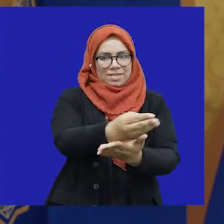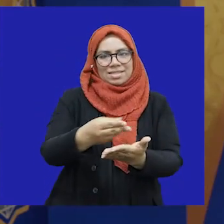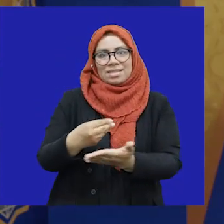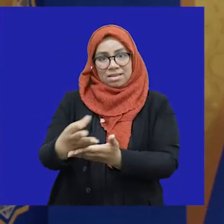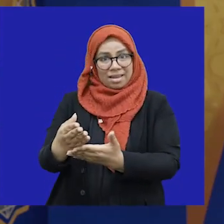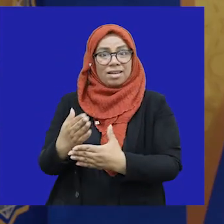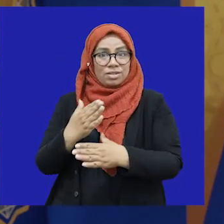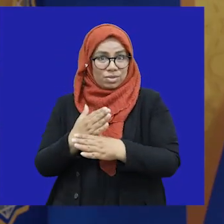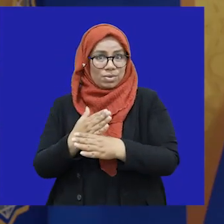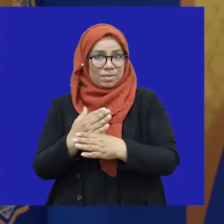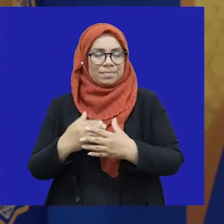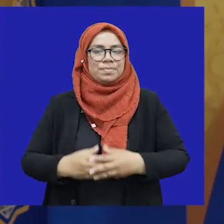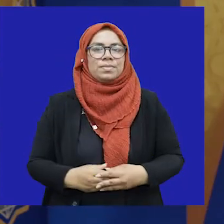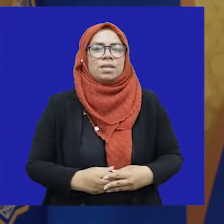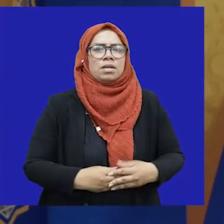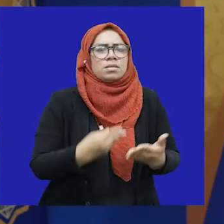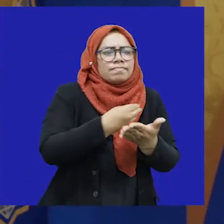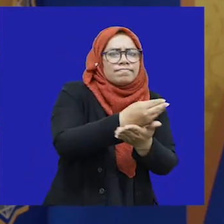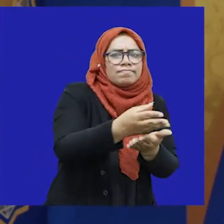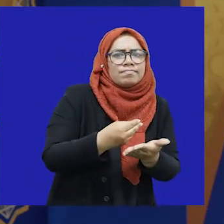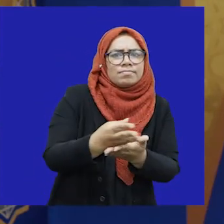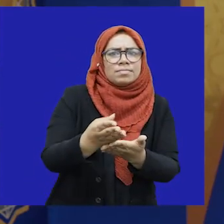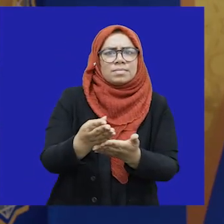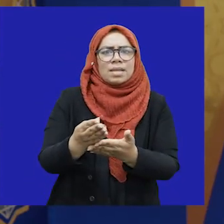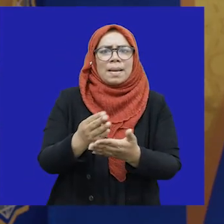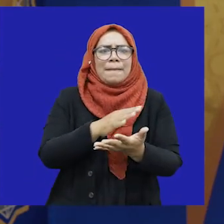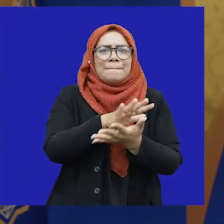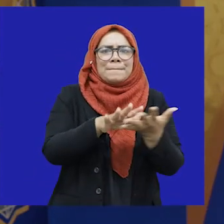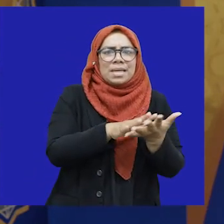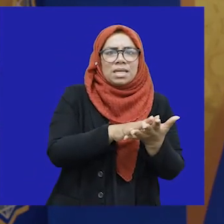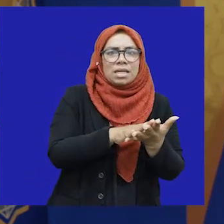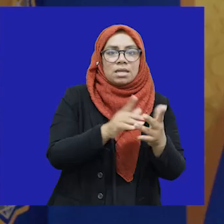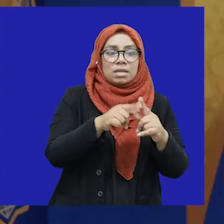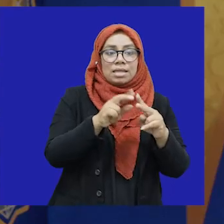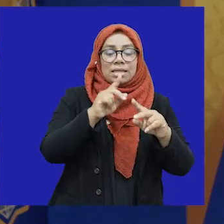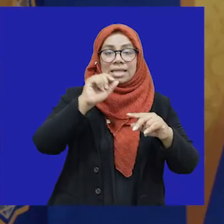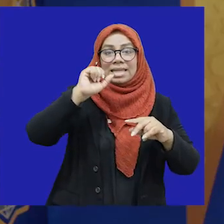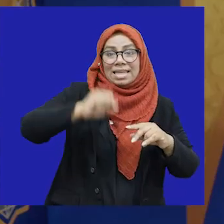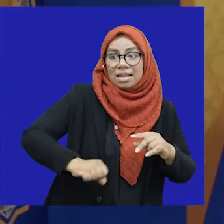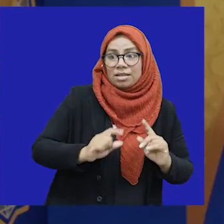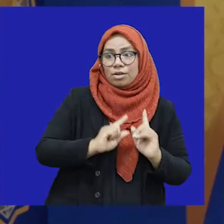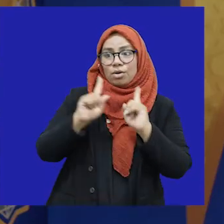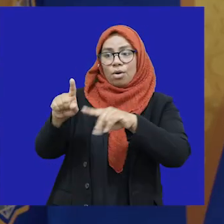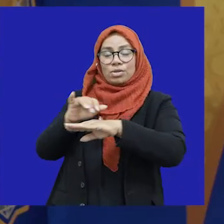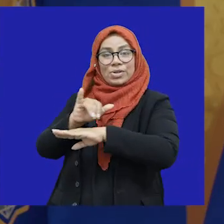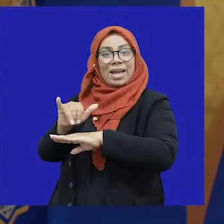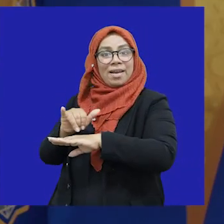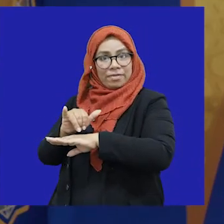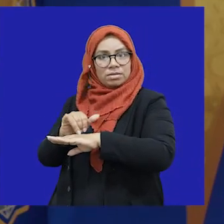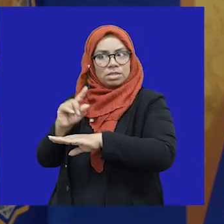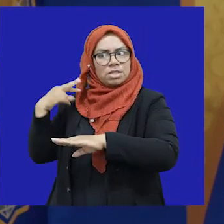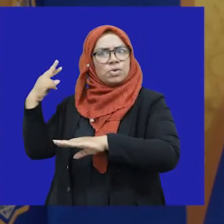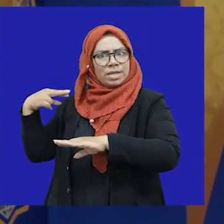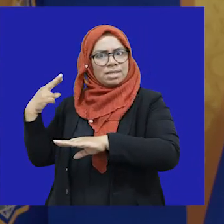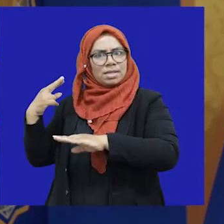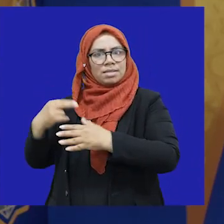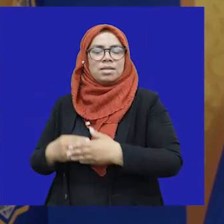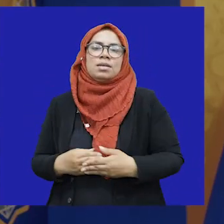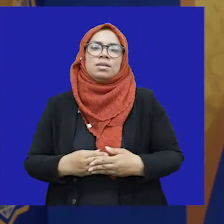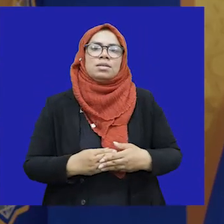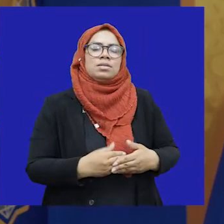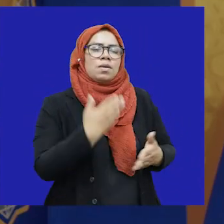are wealthy in their home country, they may be given zakat to cover their immediate needs, such as a return ticket